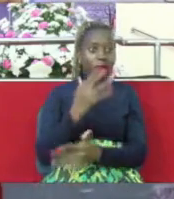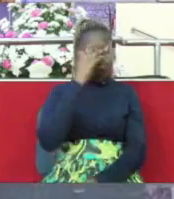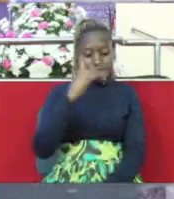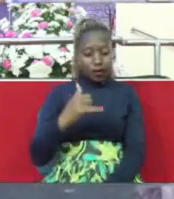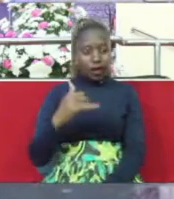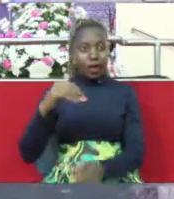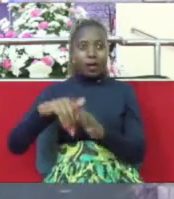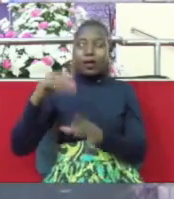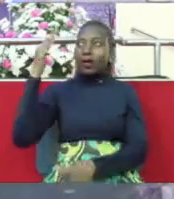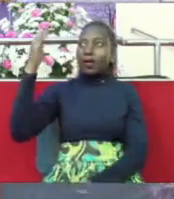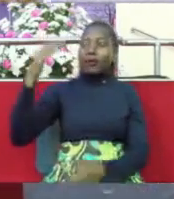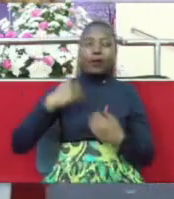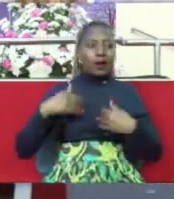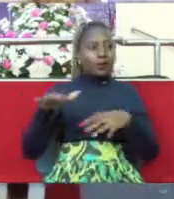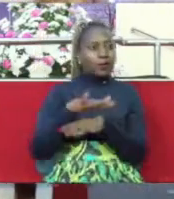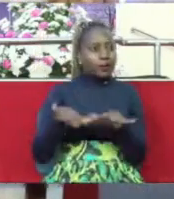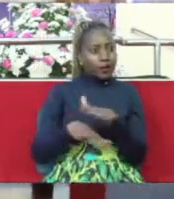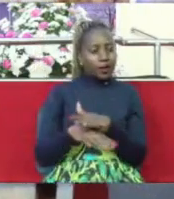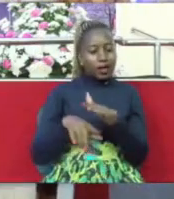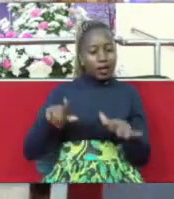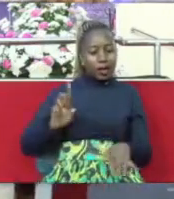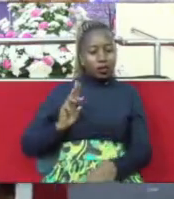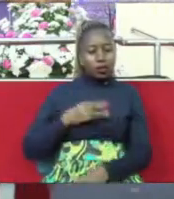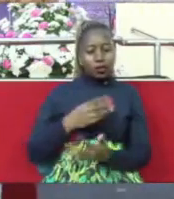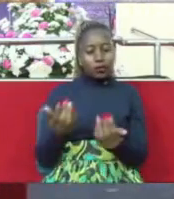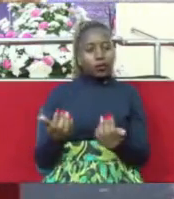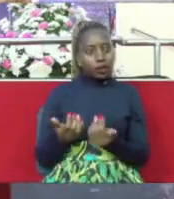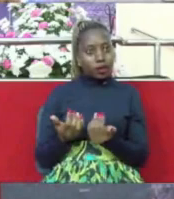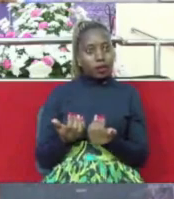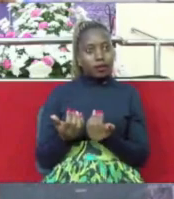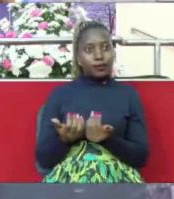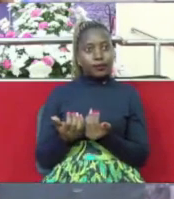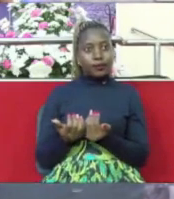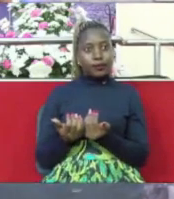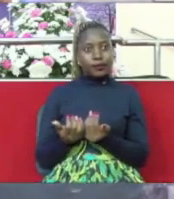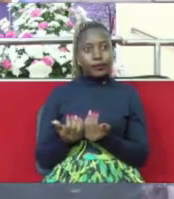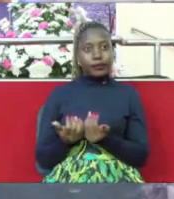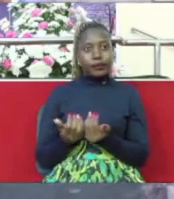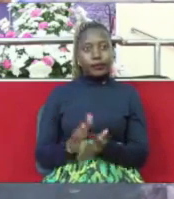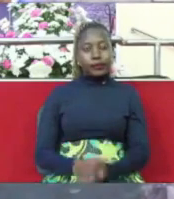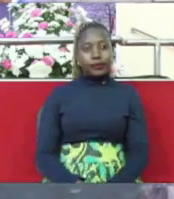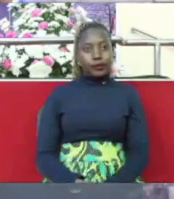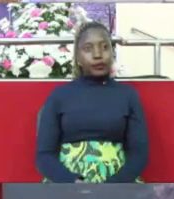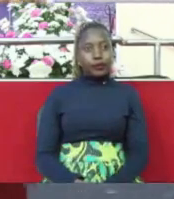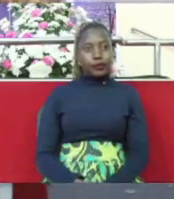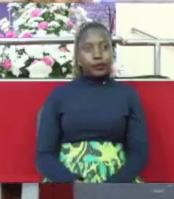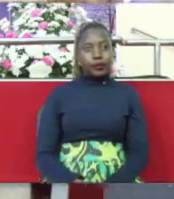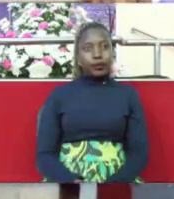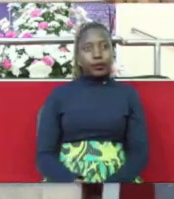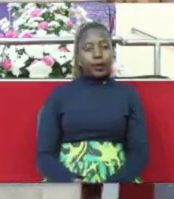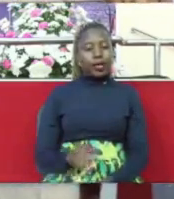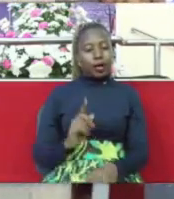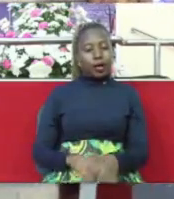there is everything that you need, there's everything that I need. Kwa sababu ndani mwake kuna kila kitu unachohitaji na pia mimi ninachohitaji. When we take him